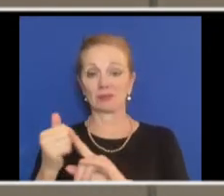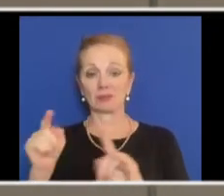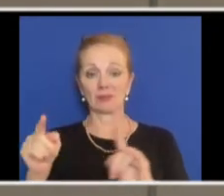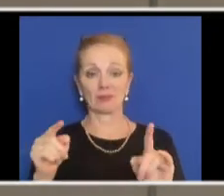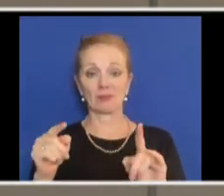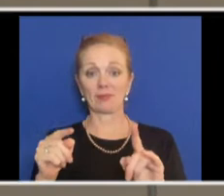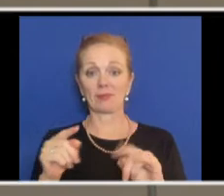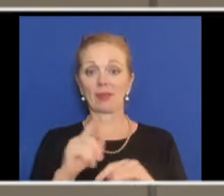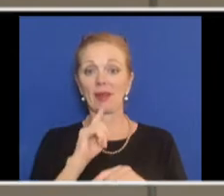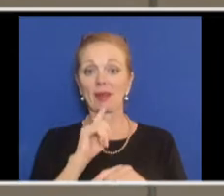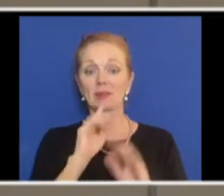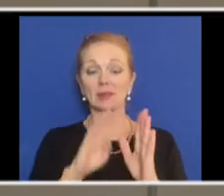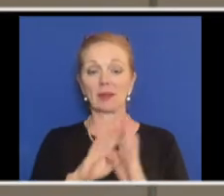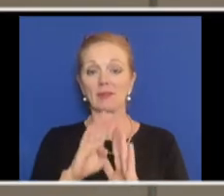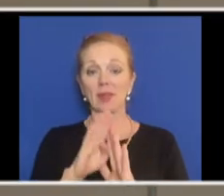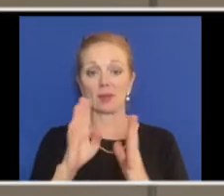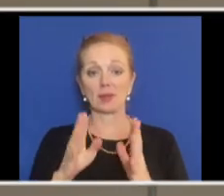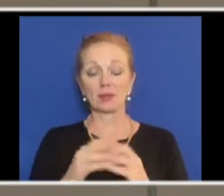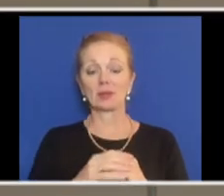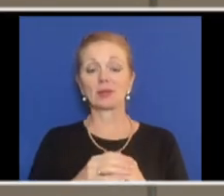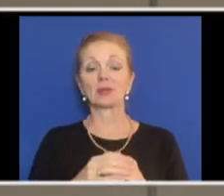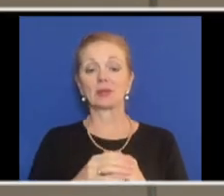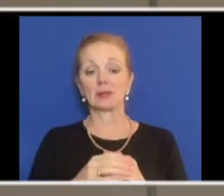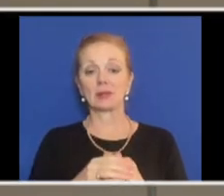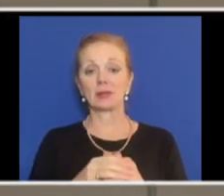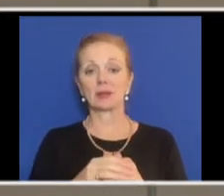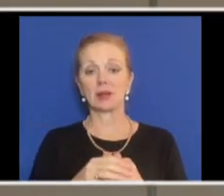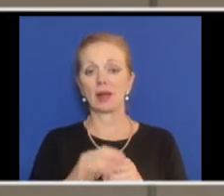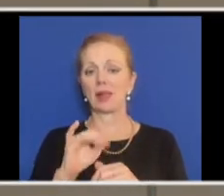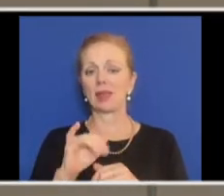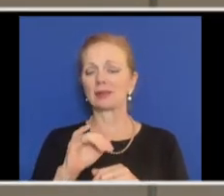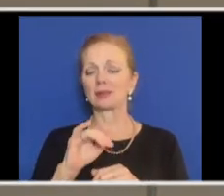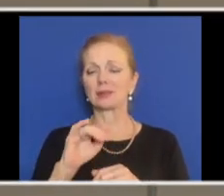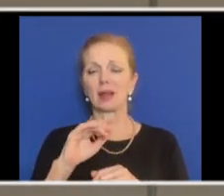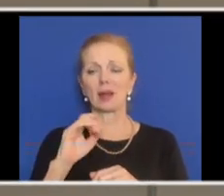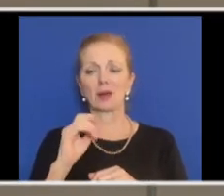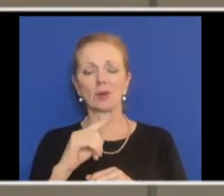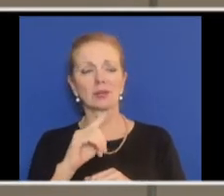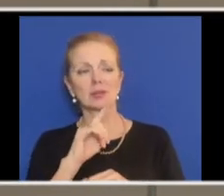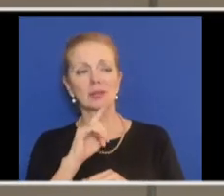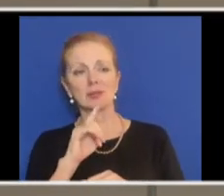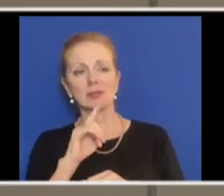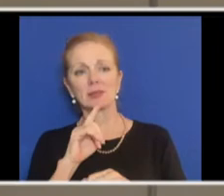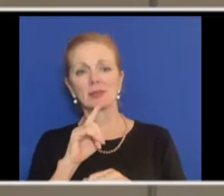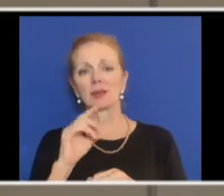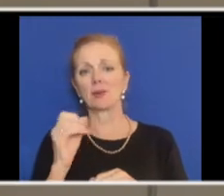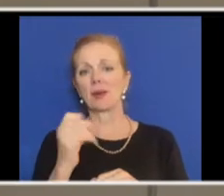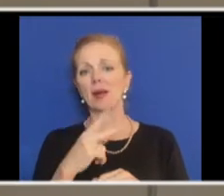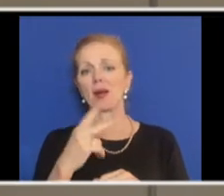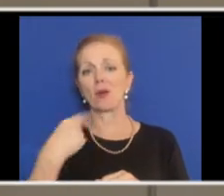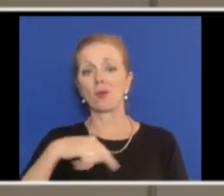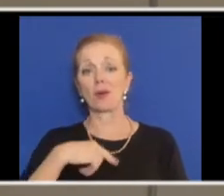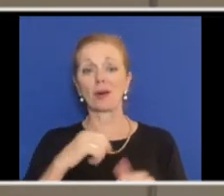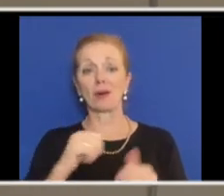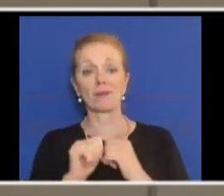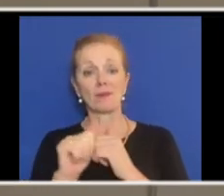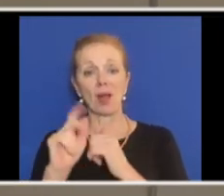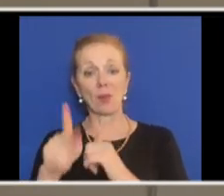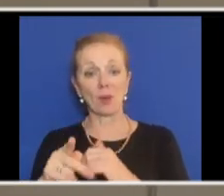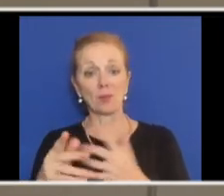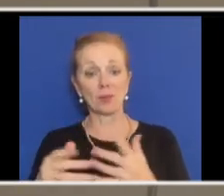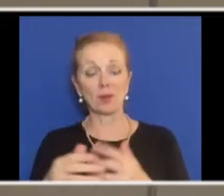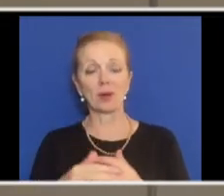the actual development and this is a question since this is just the hearing that you can come back and we can follow up on